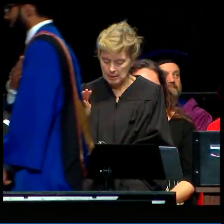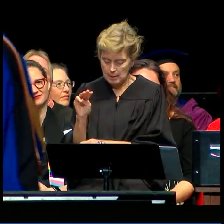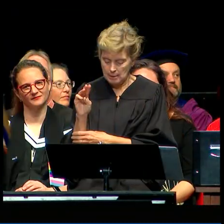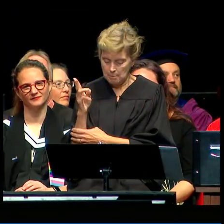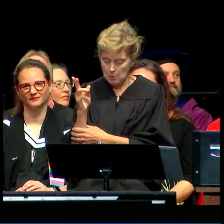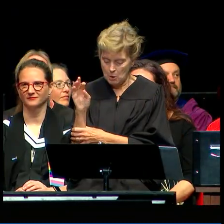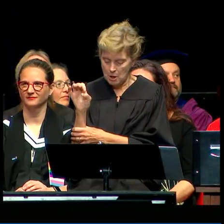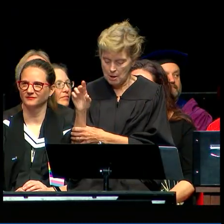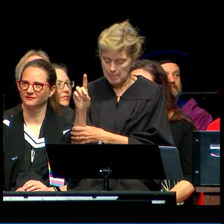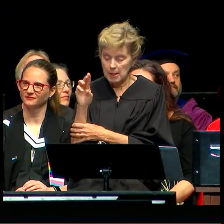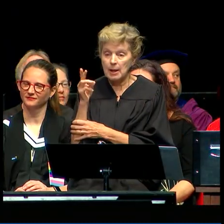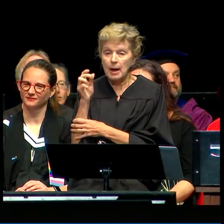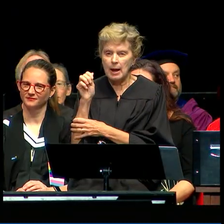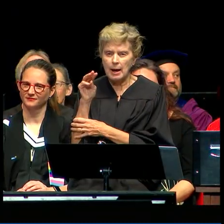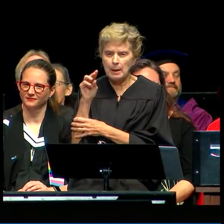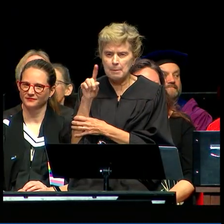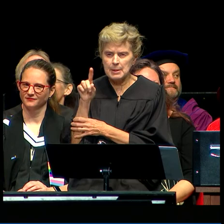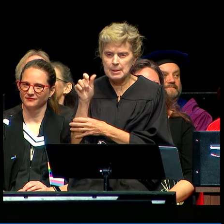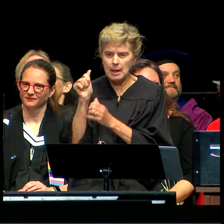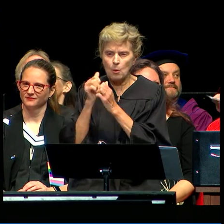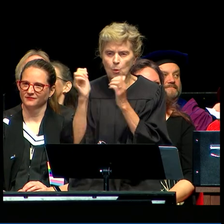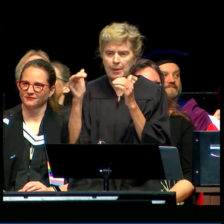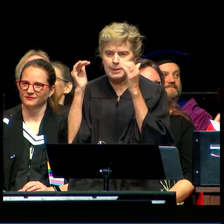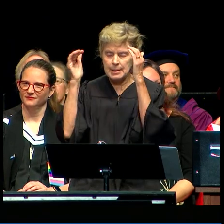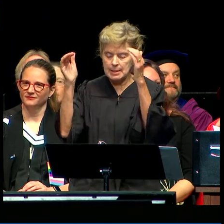Muhammad Hamza, with distinction.